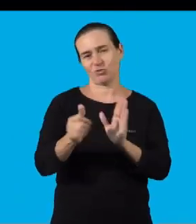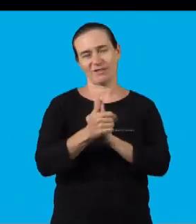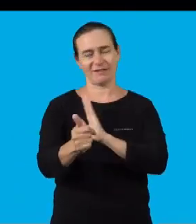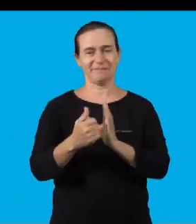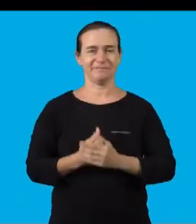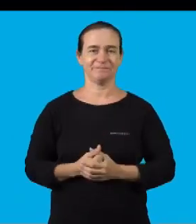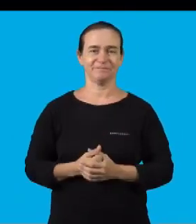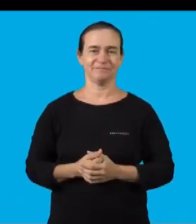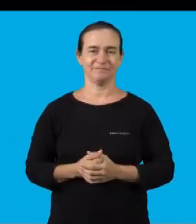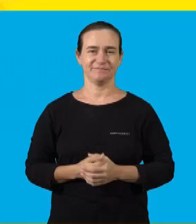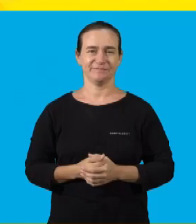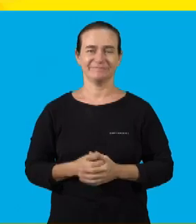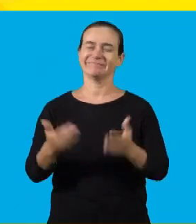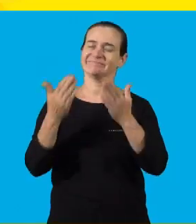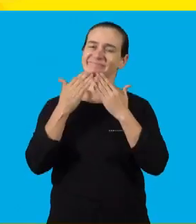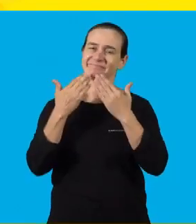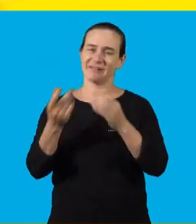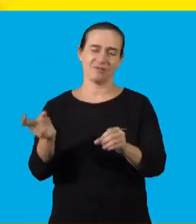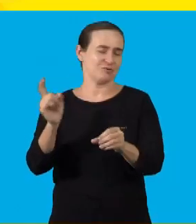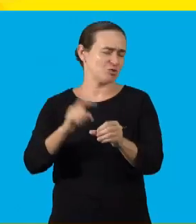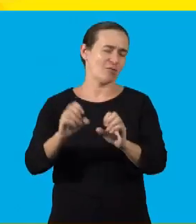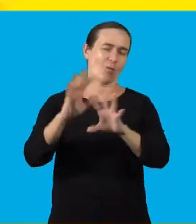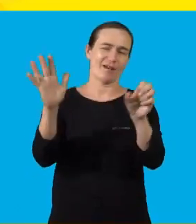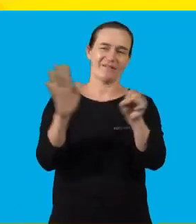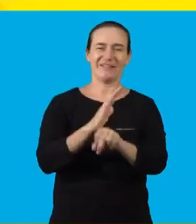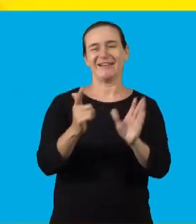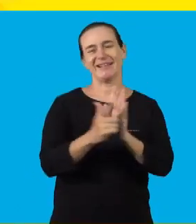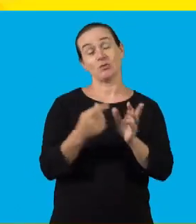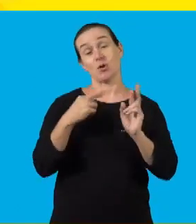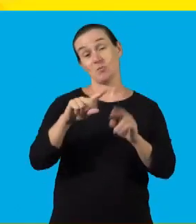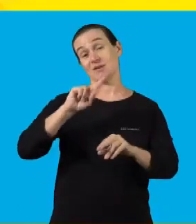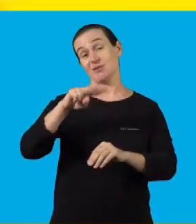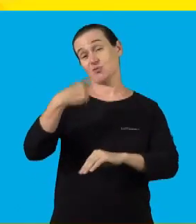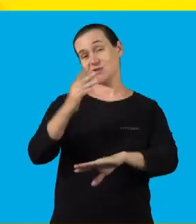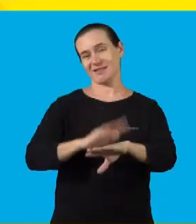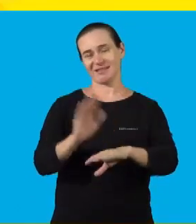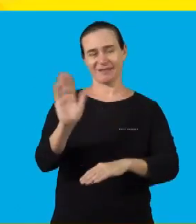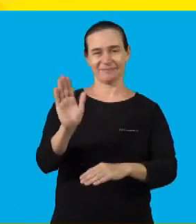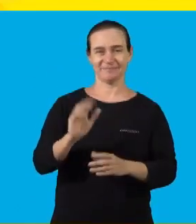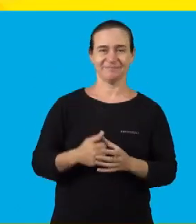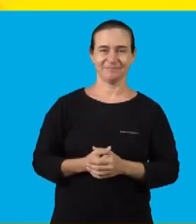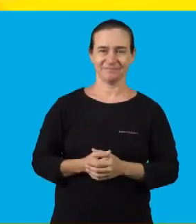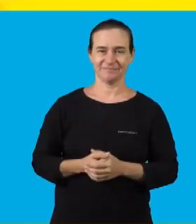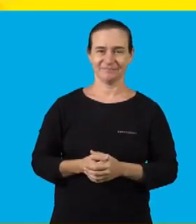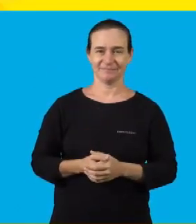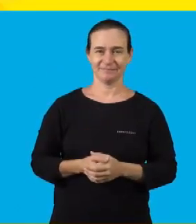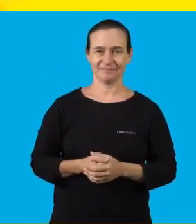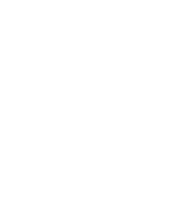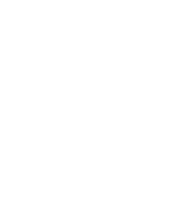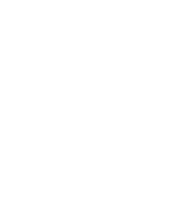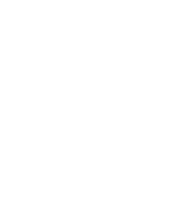mathematical skills. Thank you for joining us for this wonderful lesson. We hope to see you next time. Goodbye.